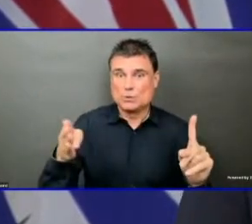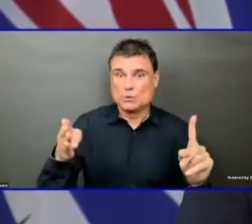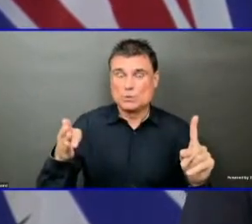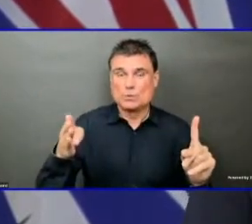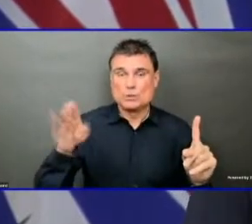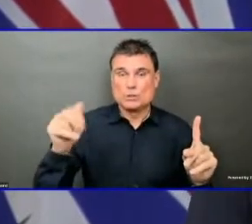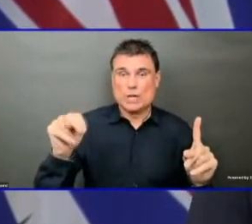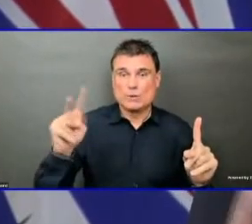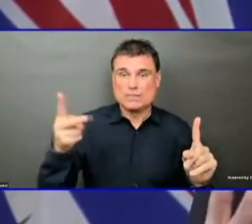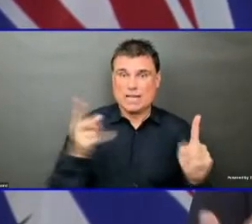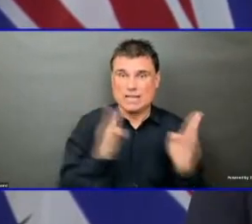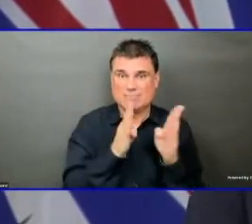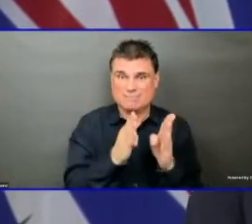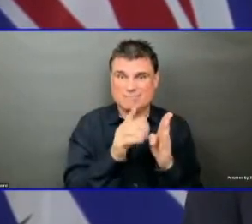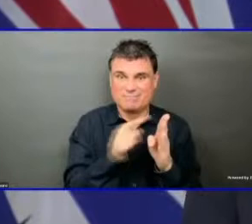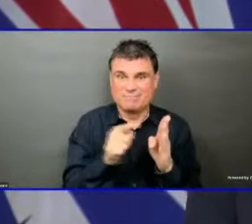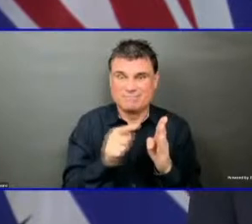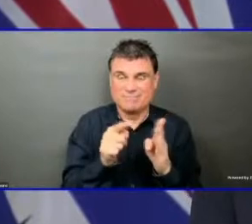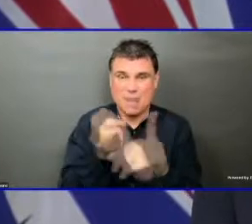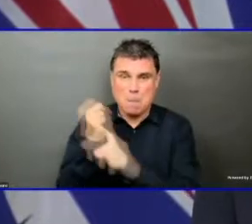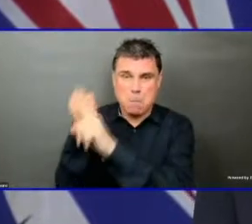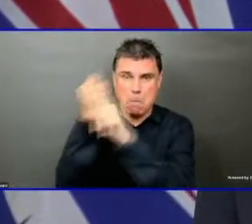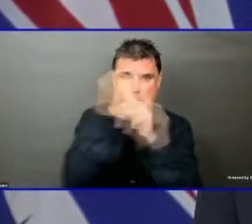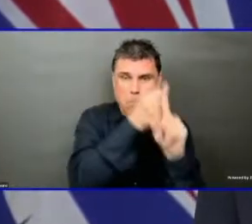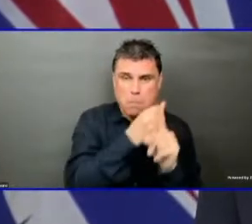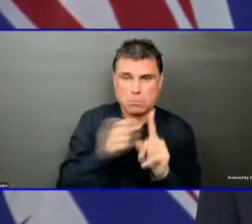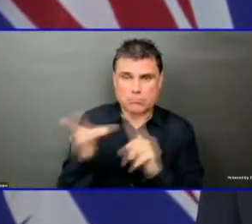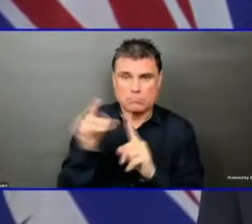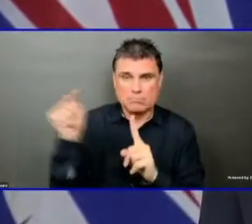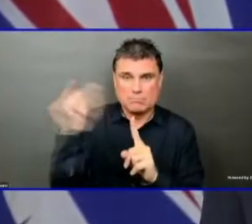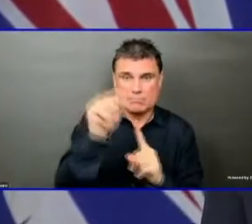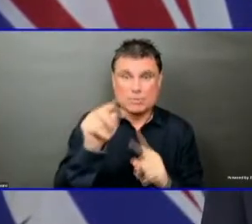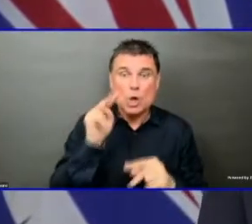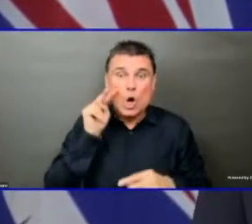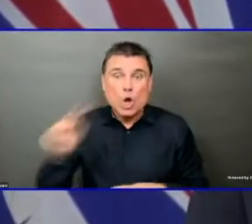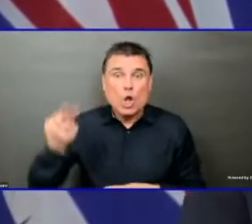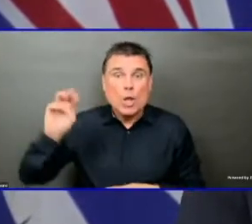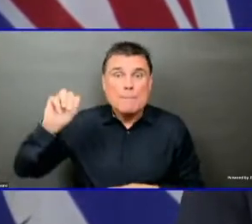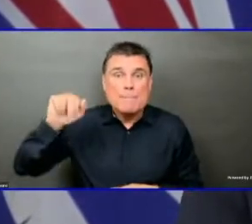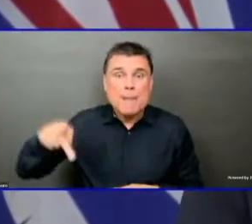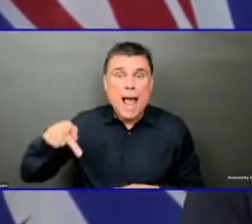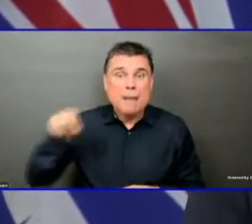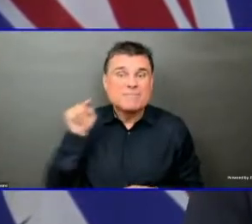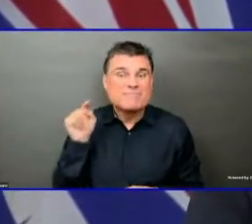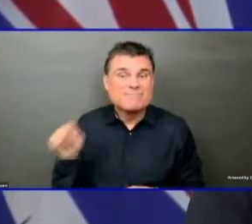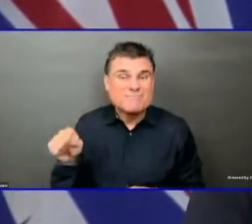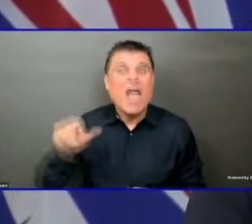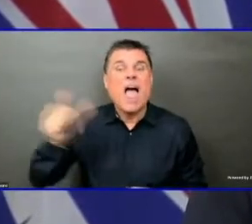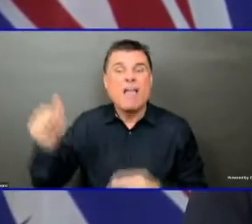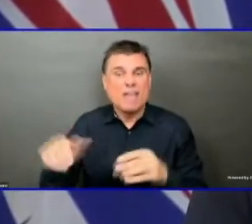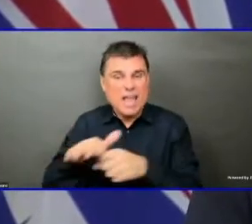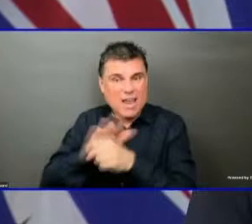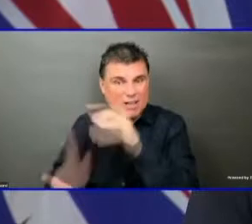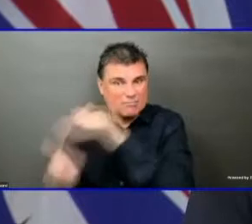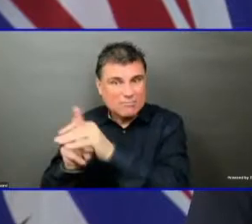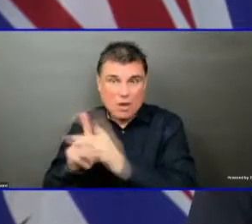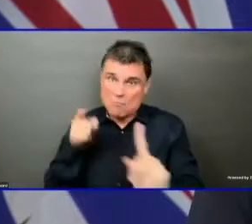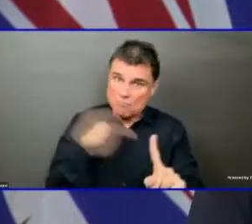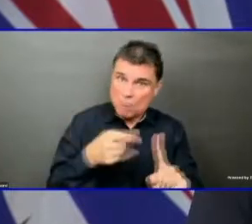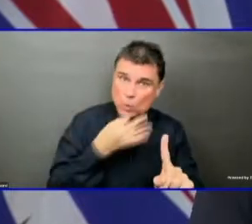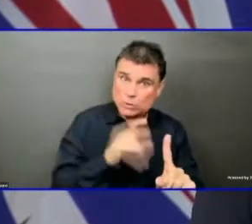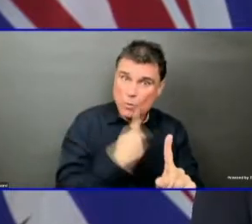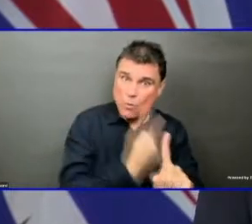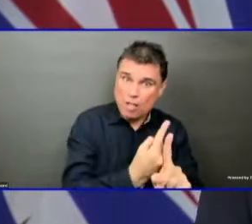cases, of course, of Big White, which we've heard about, but in communities such as Fernie, across British Columbia. The majority of the cases in